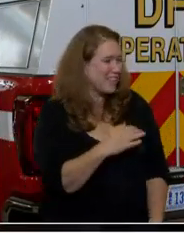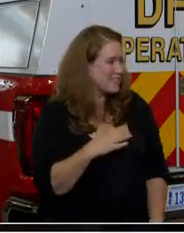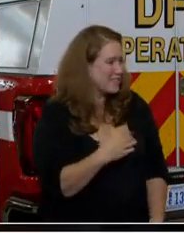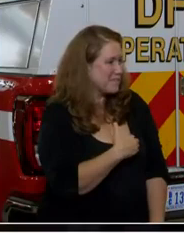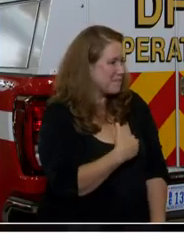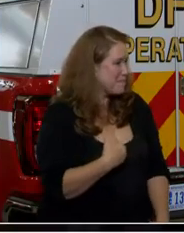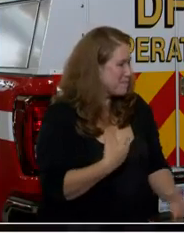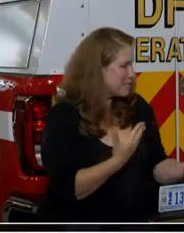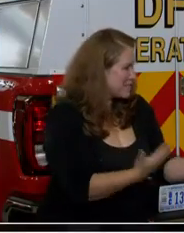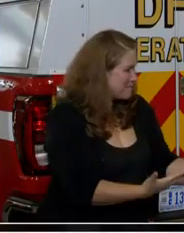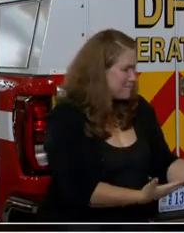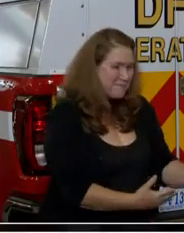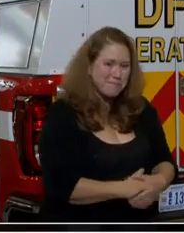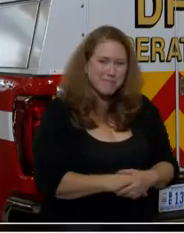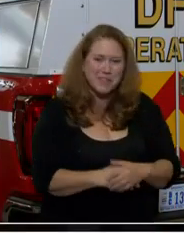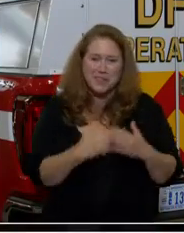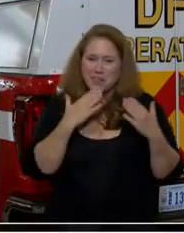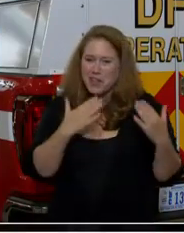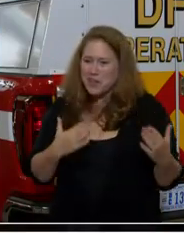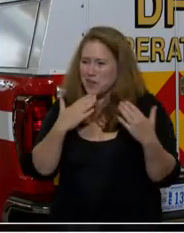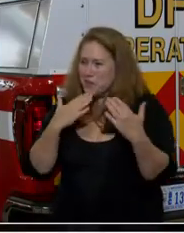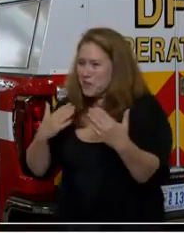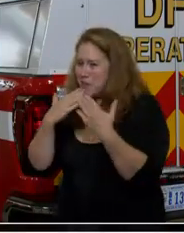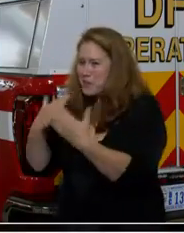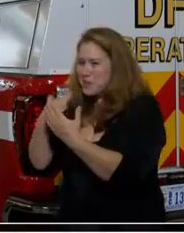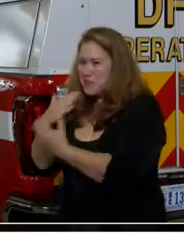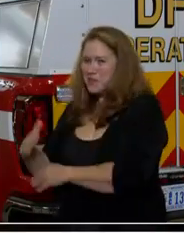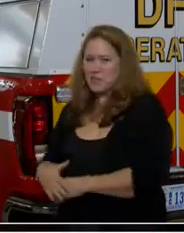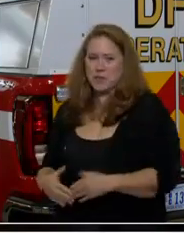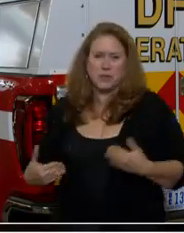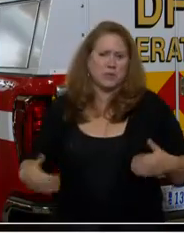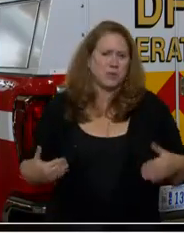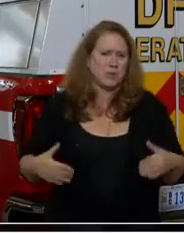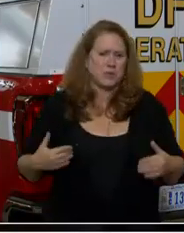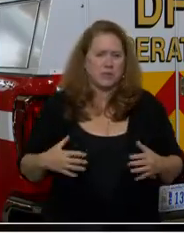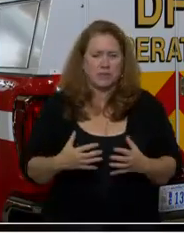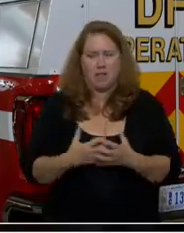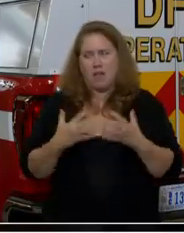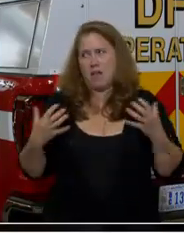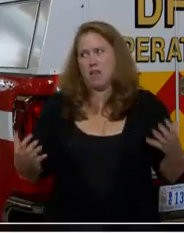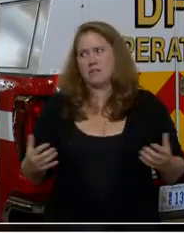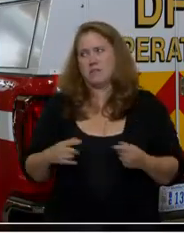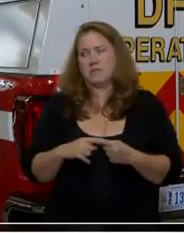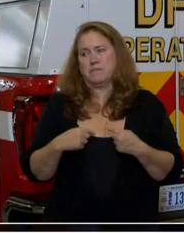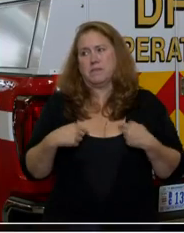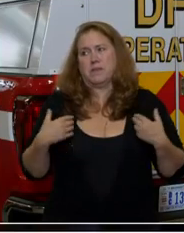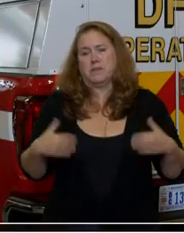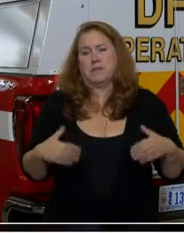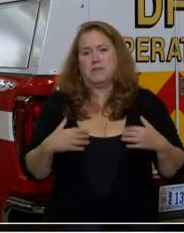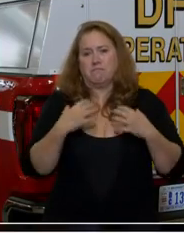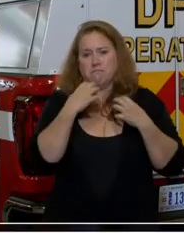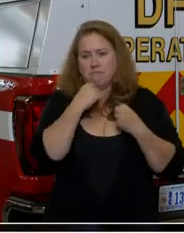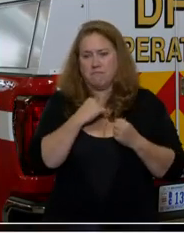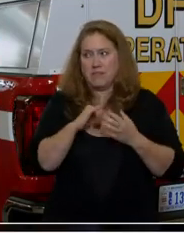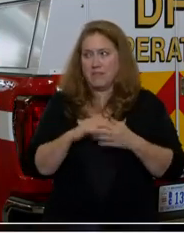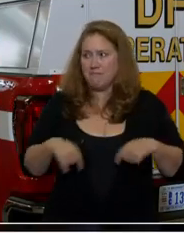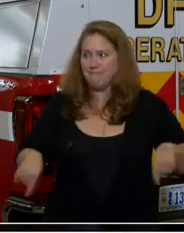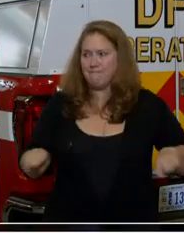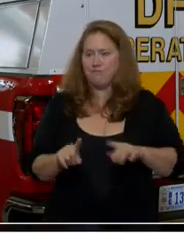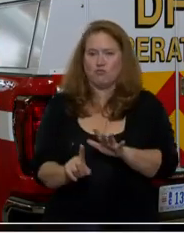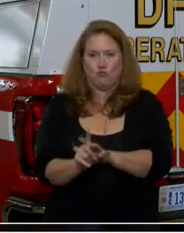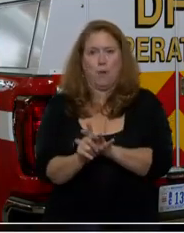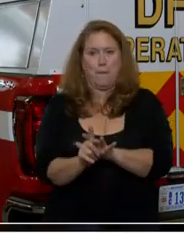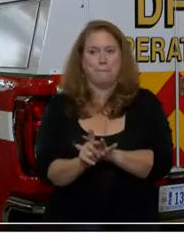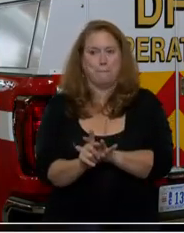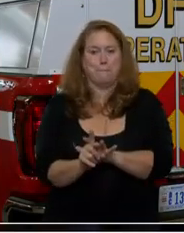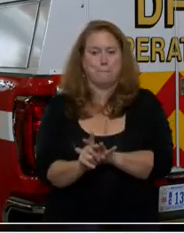Council Members Bonds, Pinto, and Fruman. It means a lot for you to show up. It's also important to recognize we have the Deputy